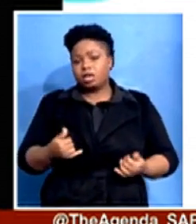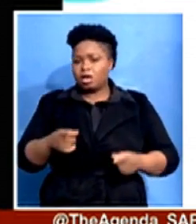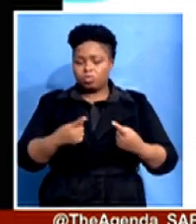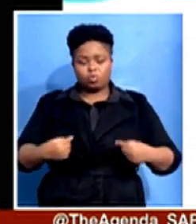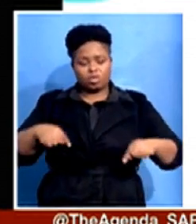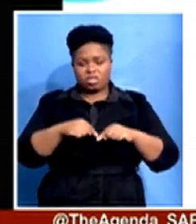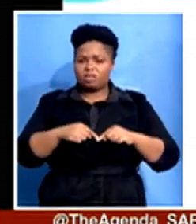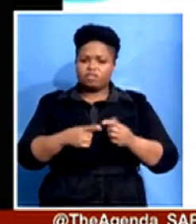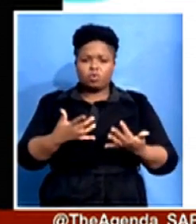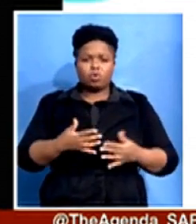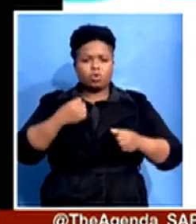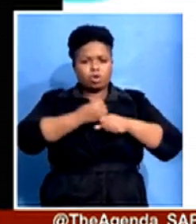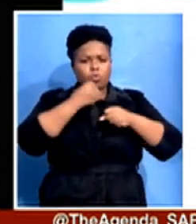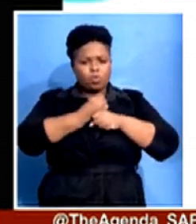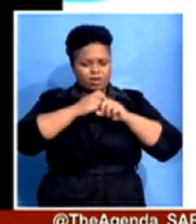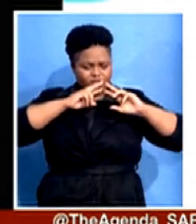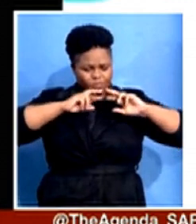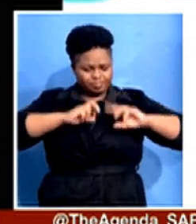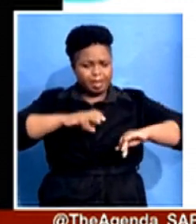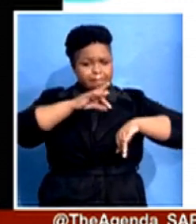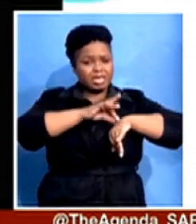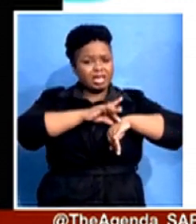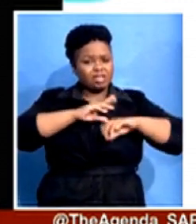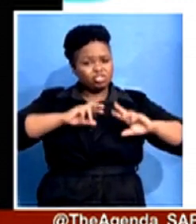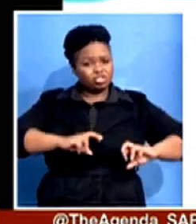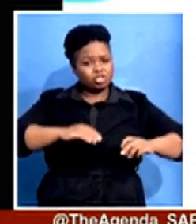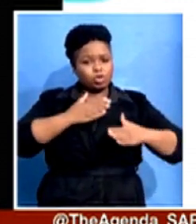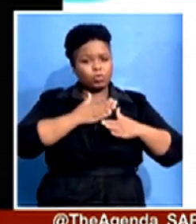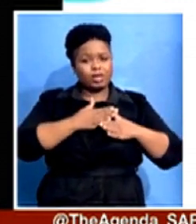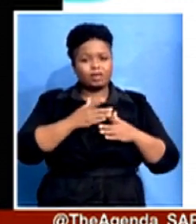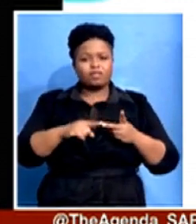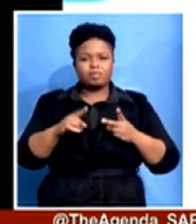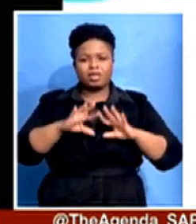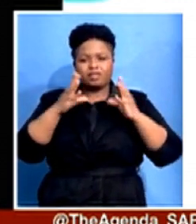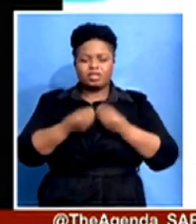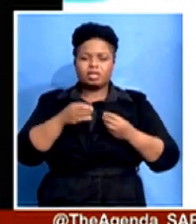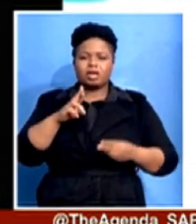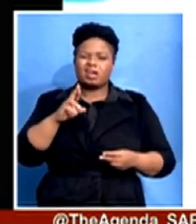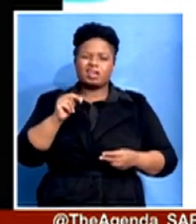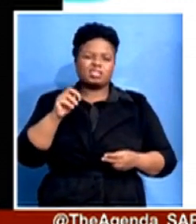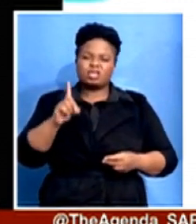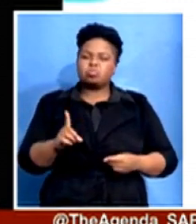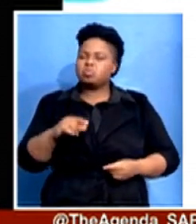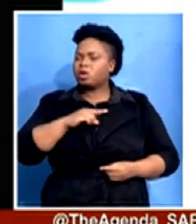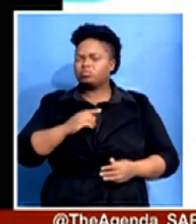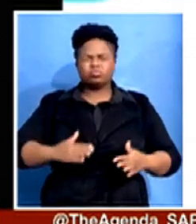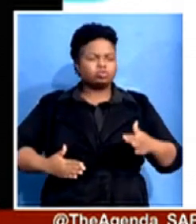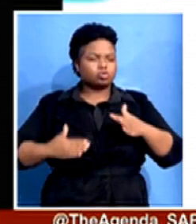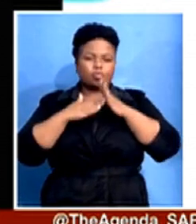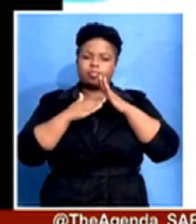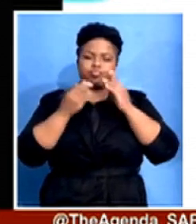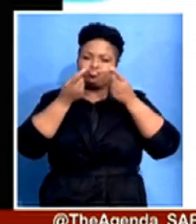the strength that we have in terms of the basic R&D, we have among the top universities in the country, in the world